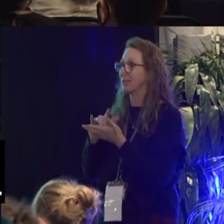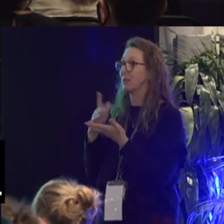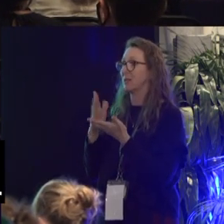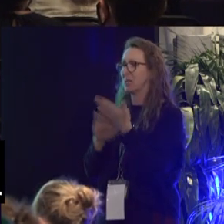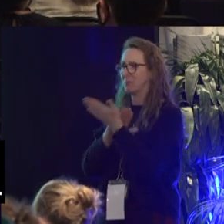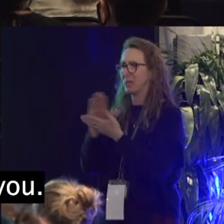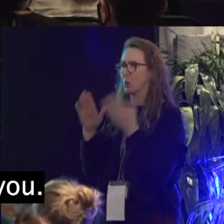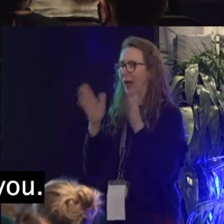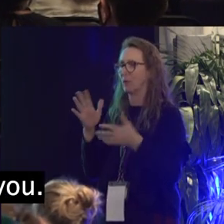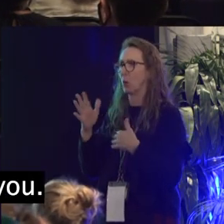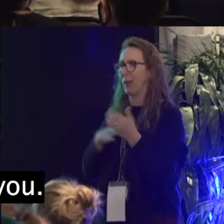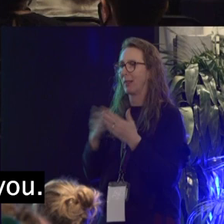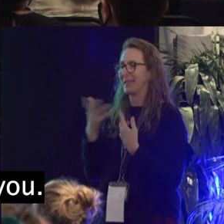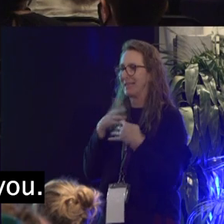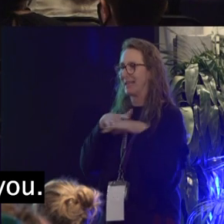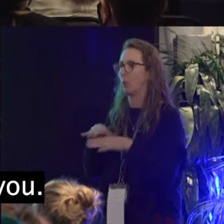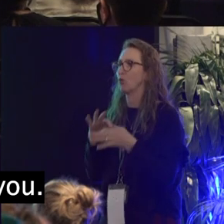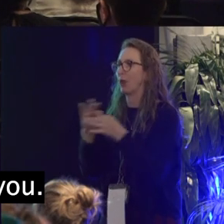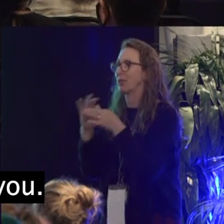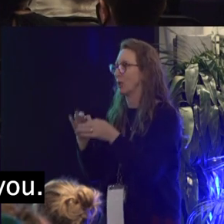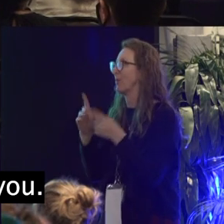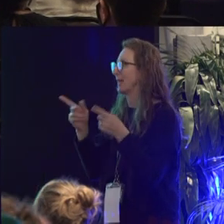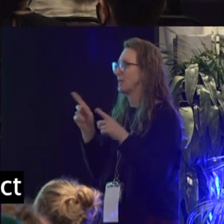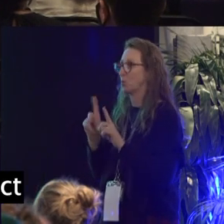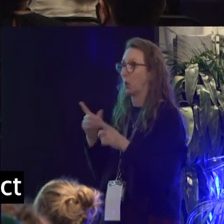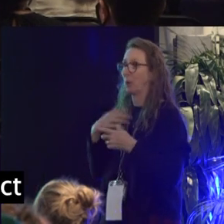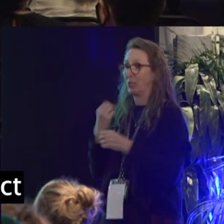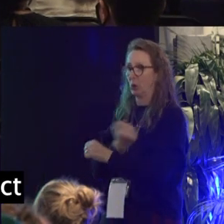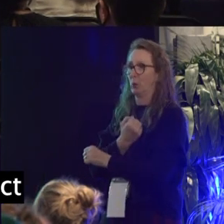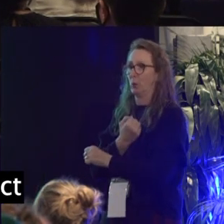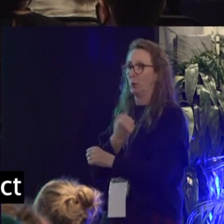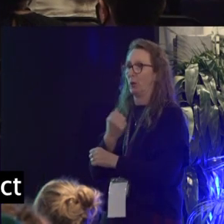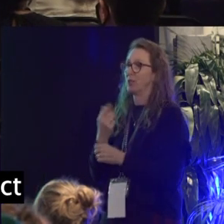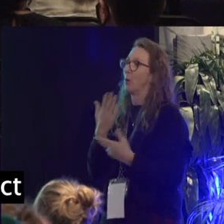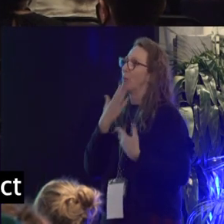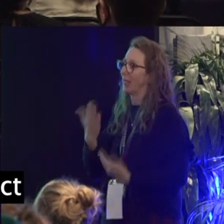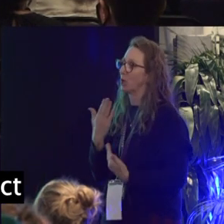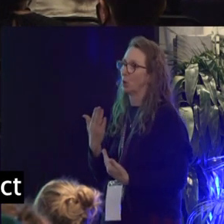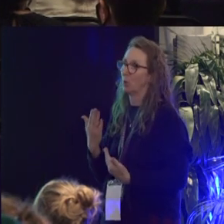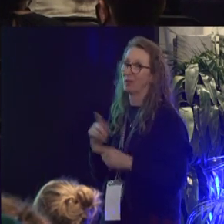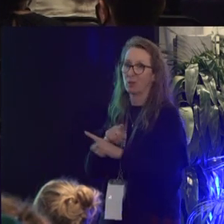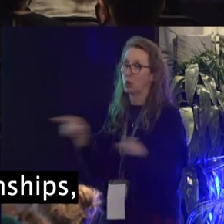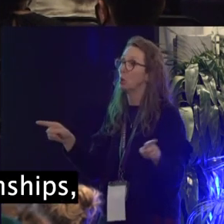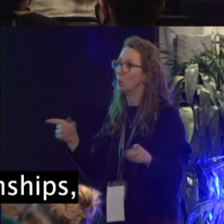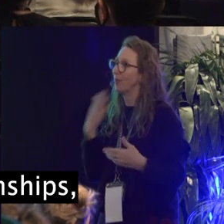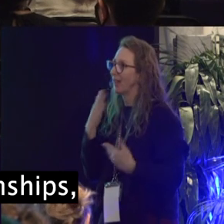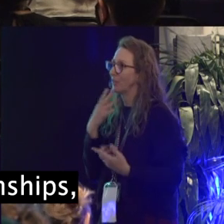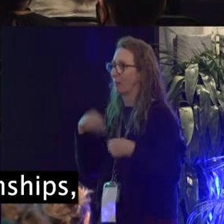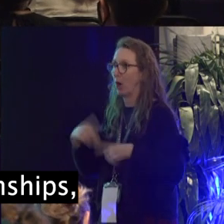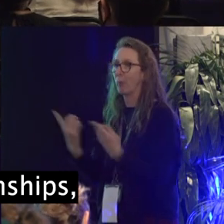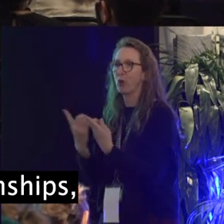a network of relationships. That's what we do, and that's you. So thanks for being our product, because